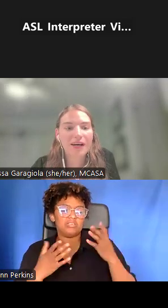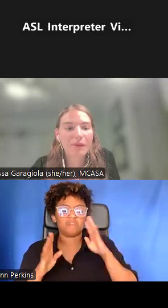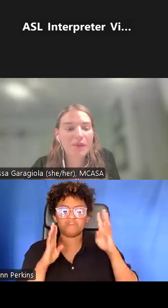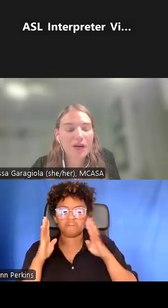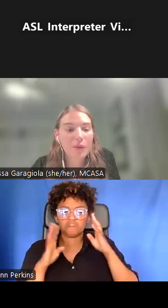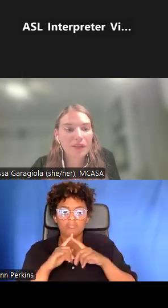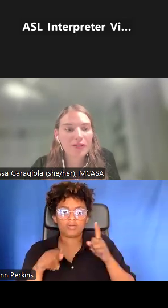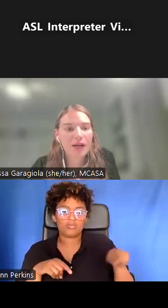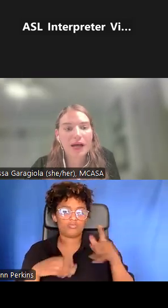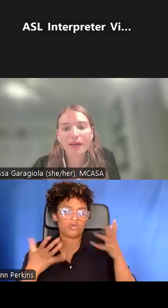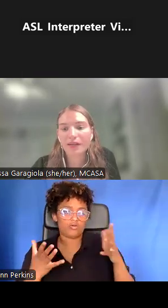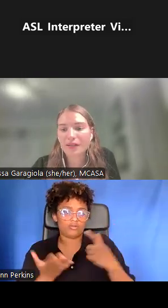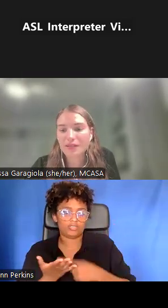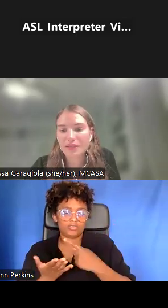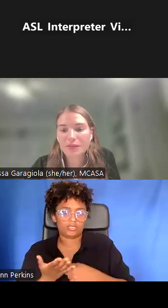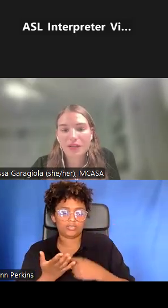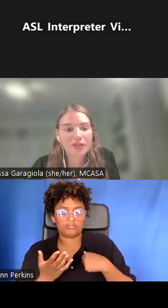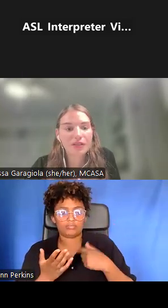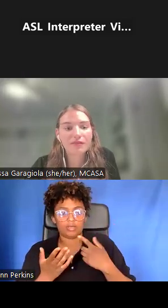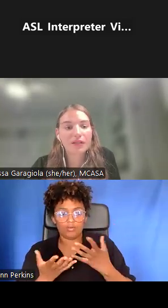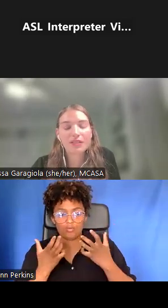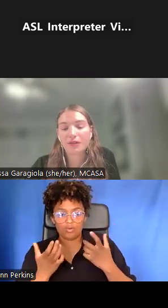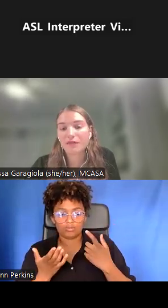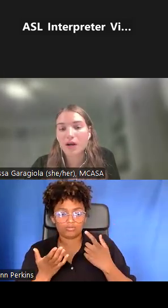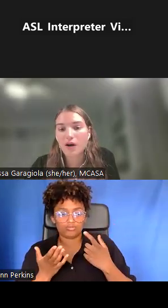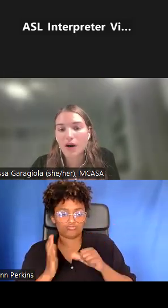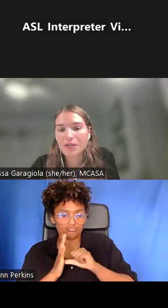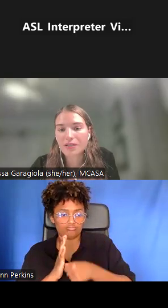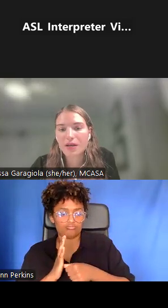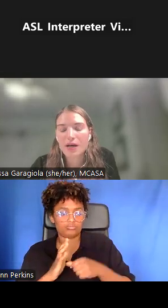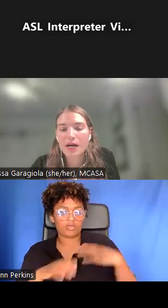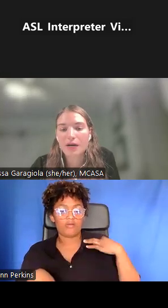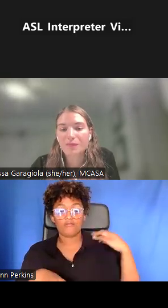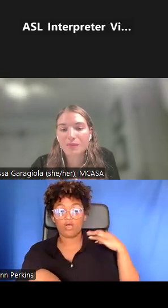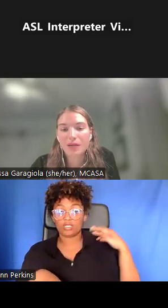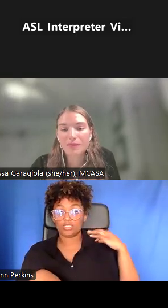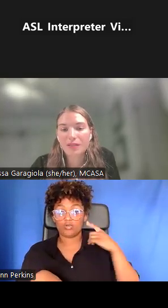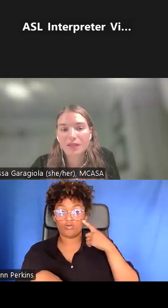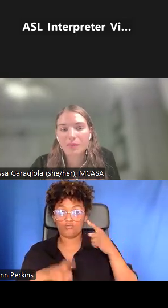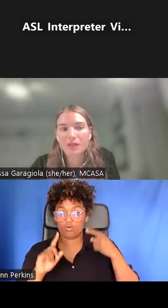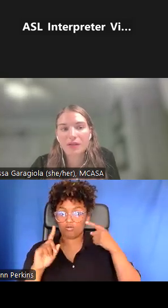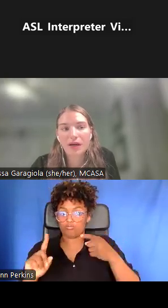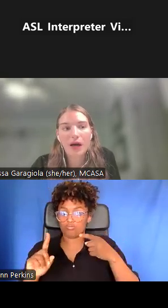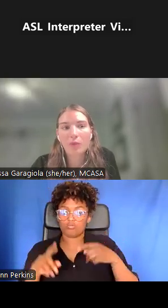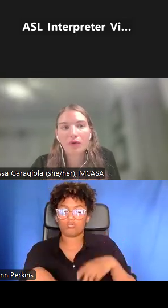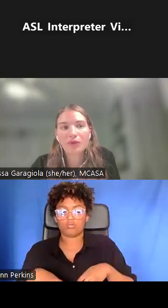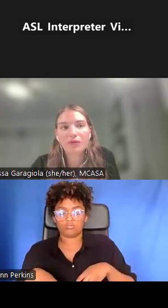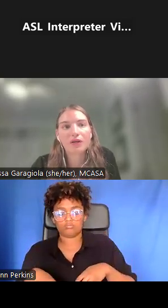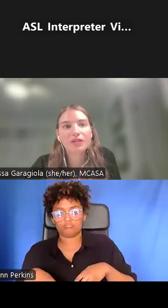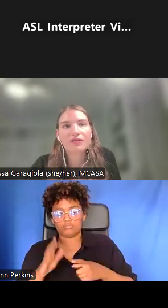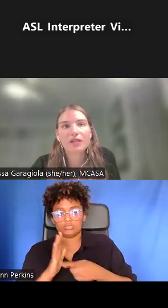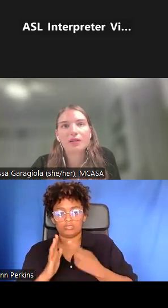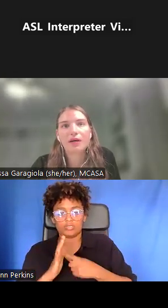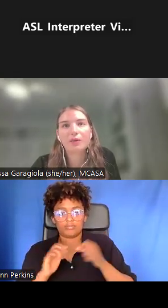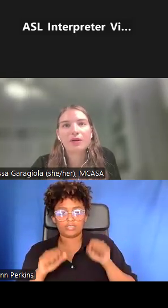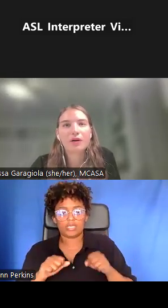chat. One thing I do want to highlight is potentially volunteering for a cause. Sometimes it can be helpful to